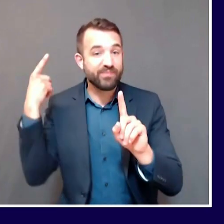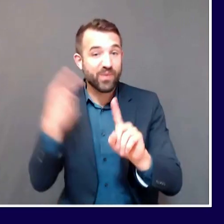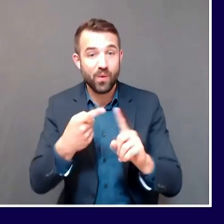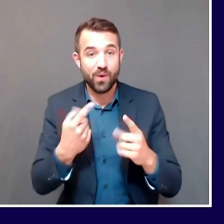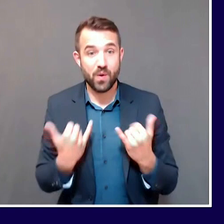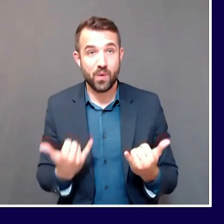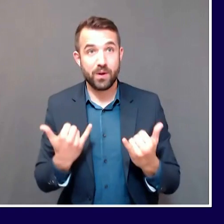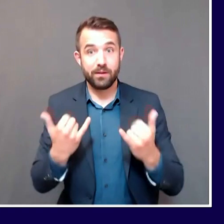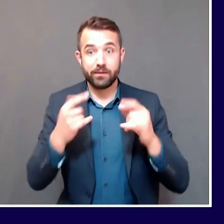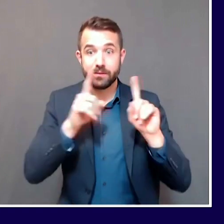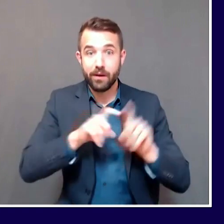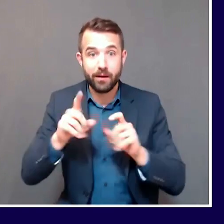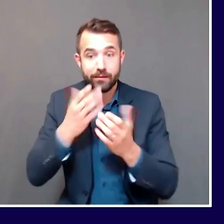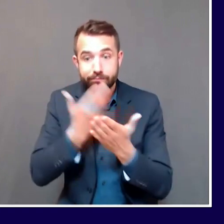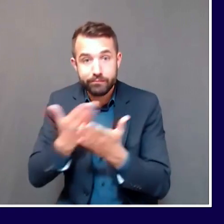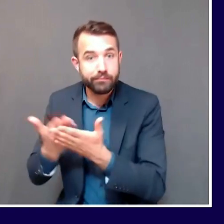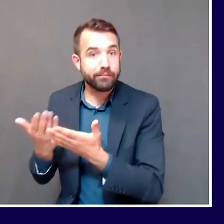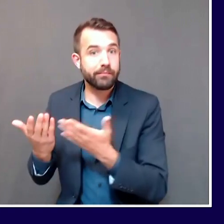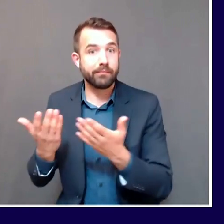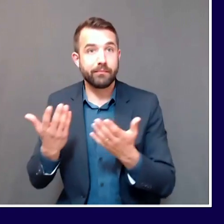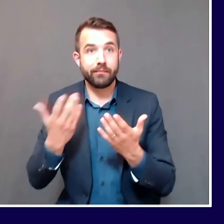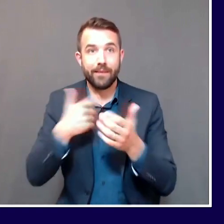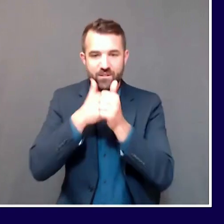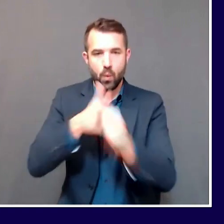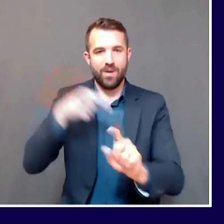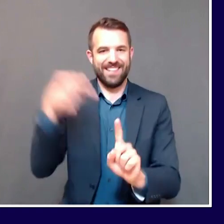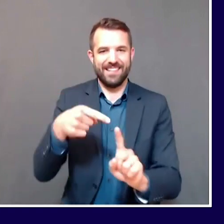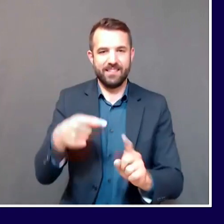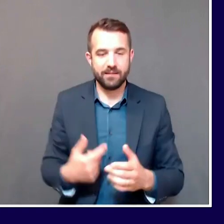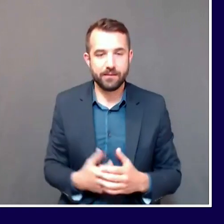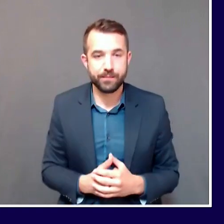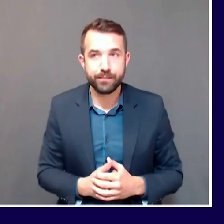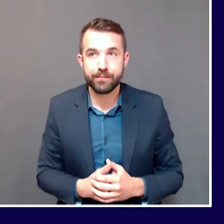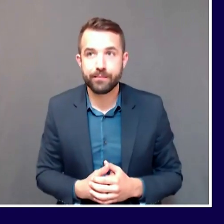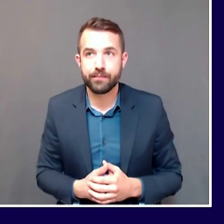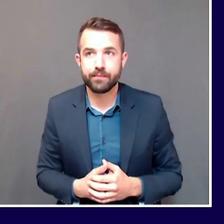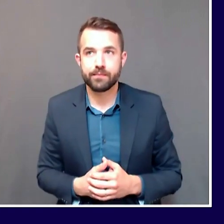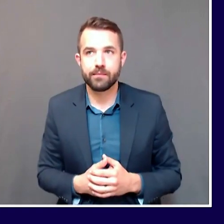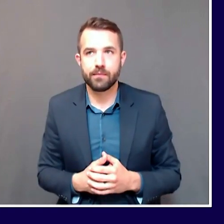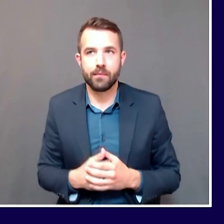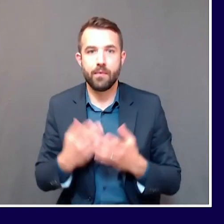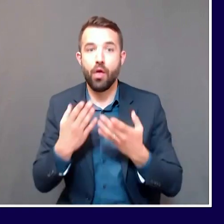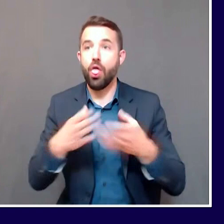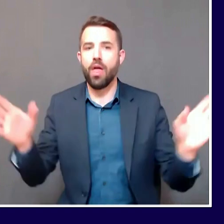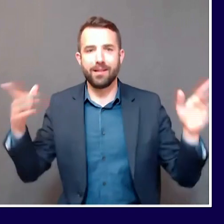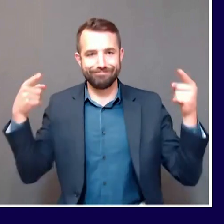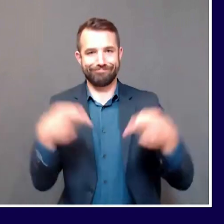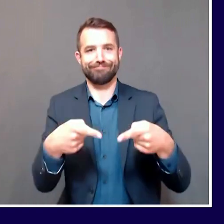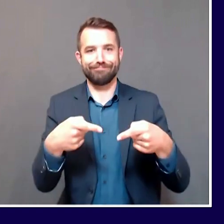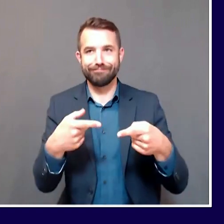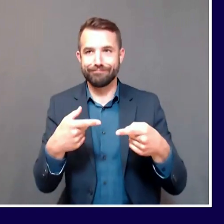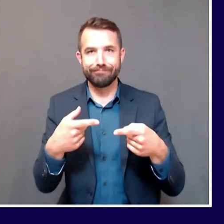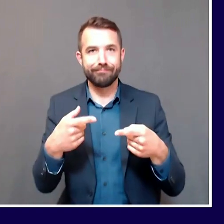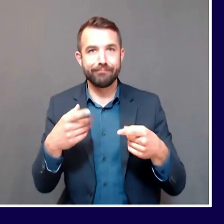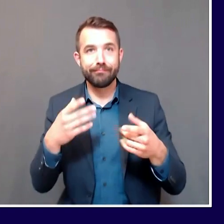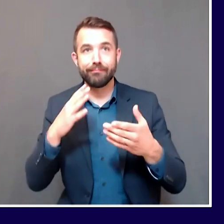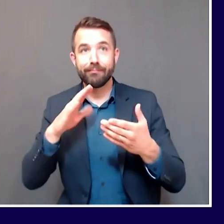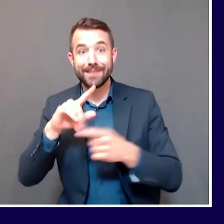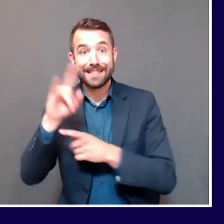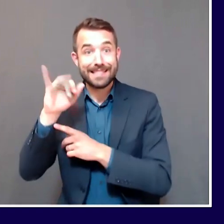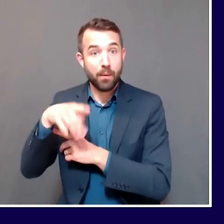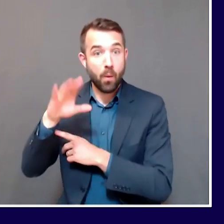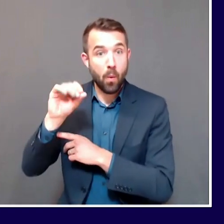data for that individual. So the zip code level data, or even the county level